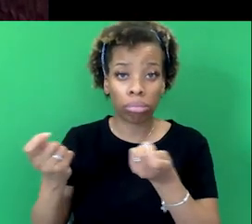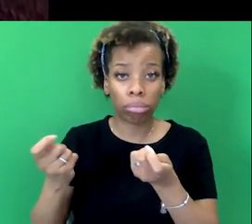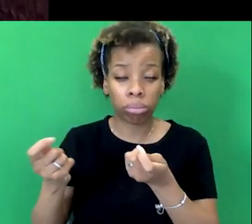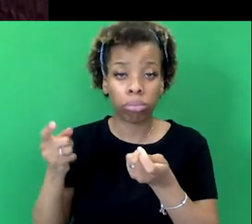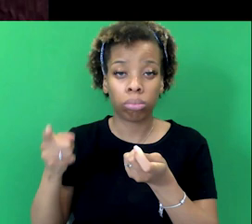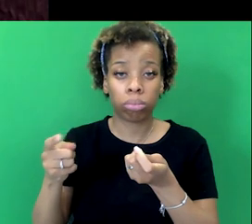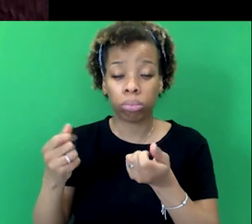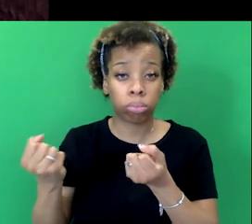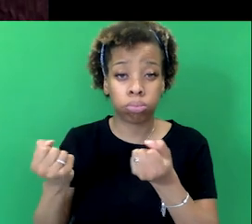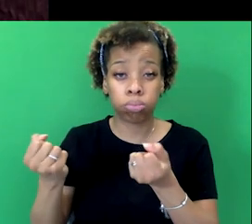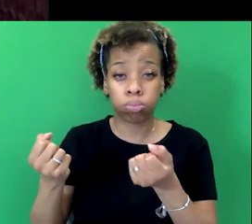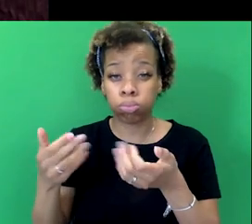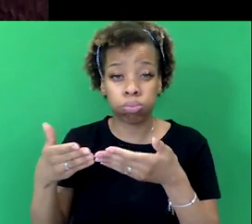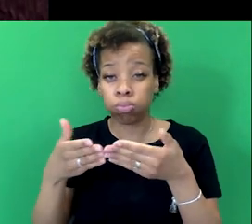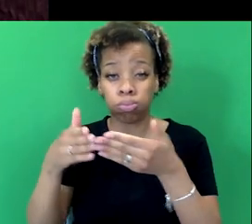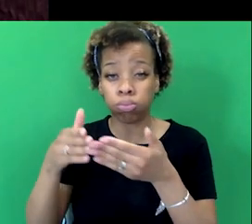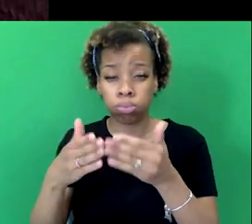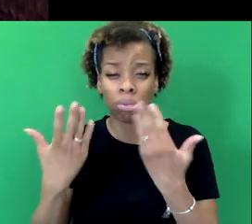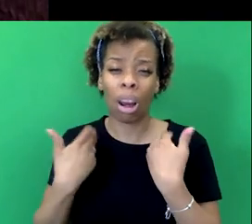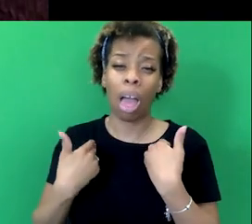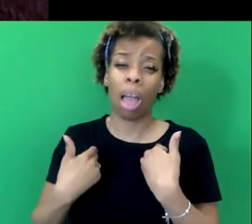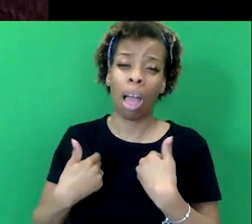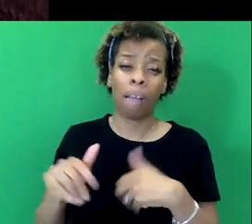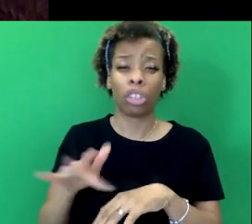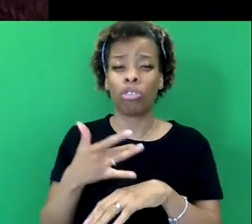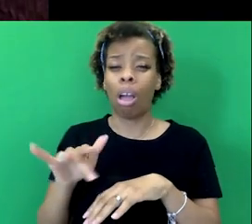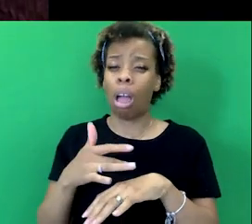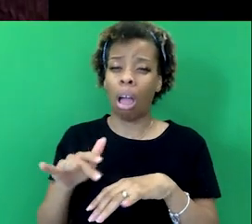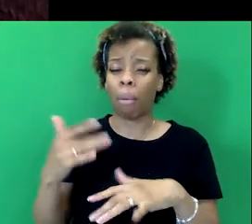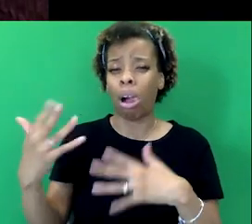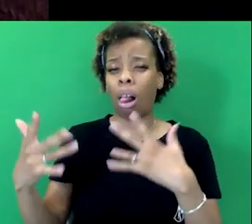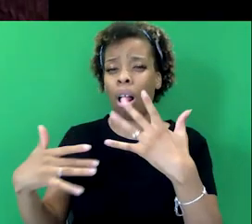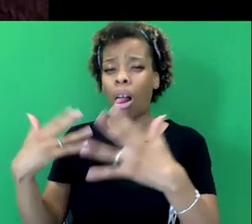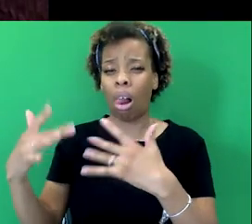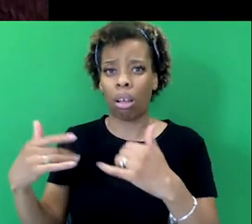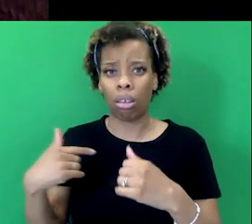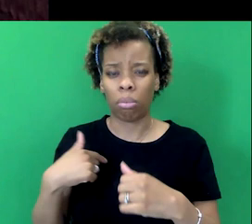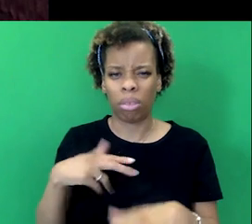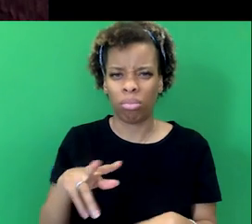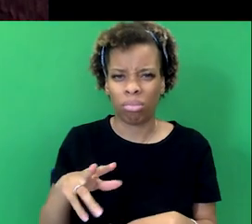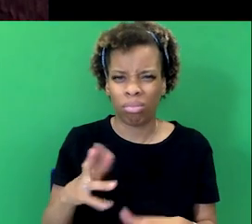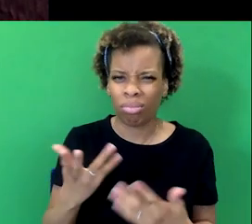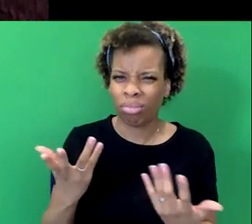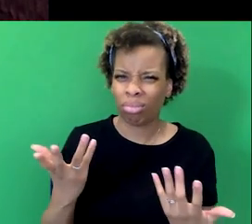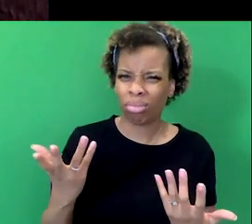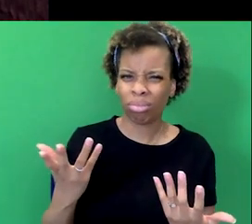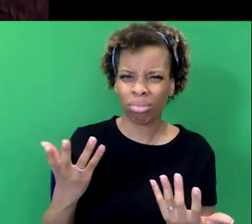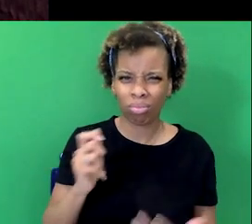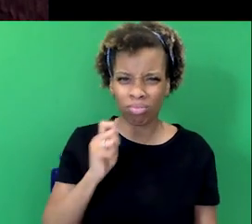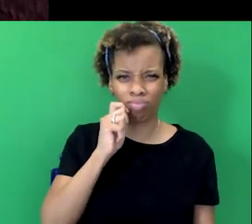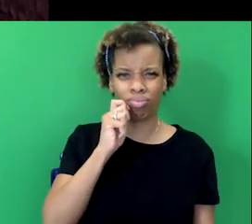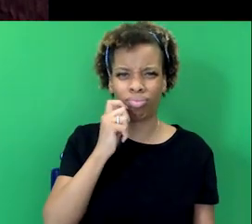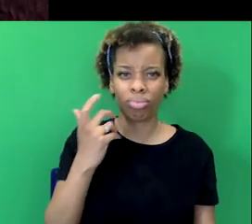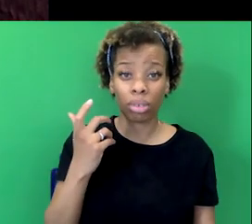it's lavish drama that was made. And I was profoundly offended by this. Now, to an